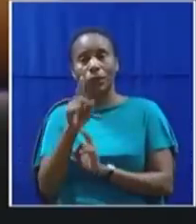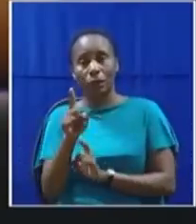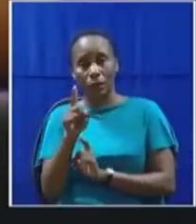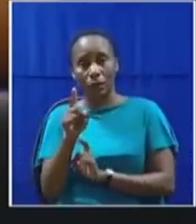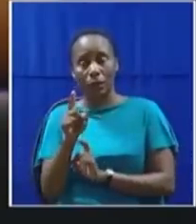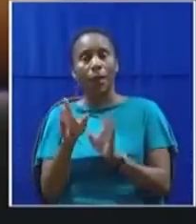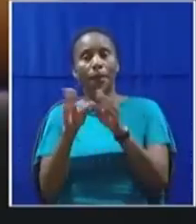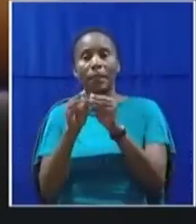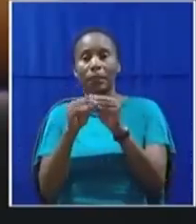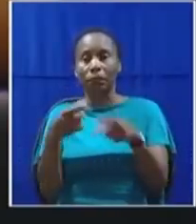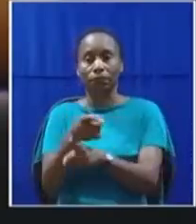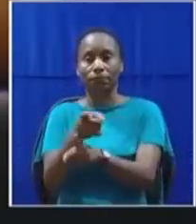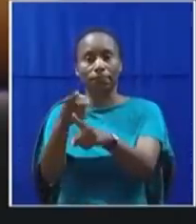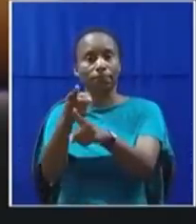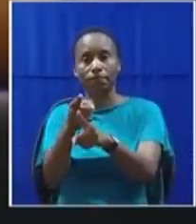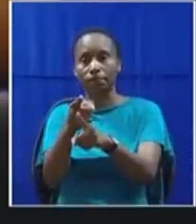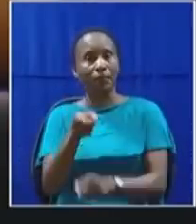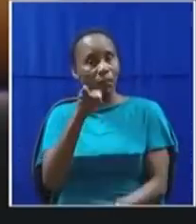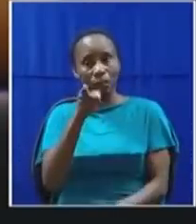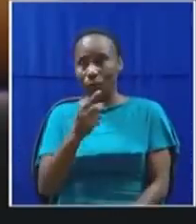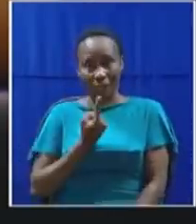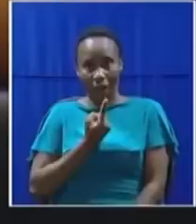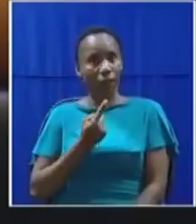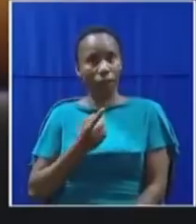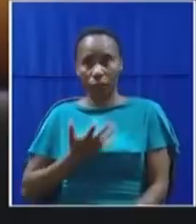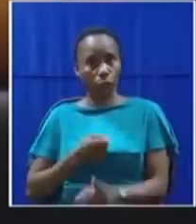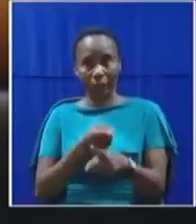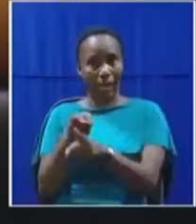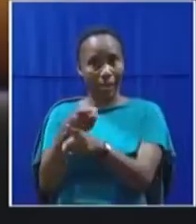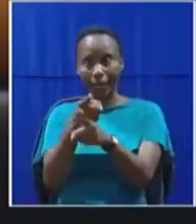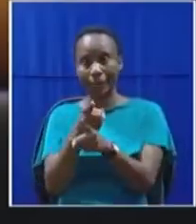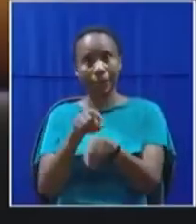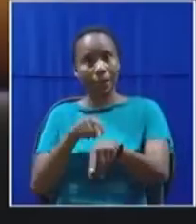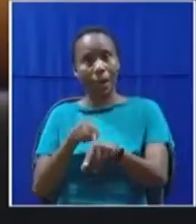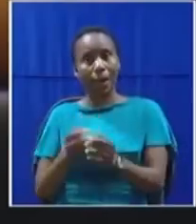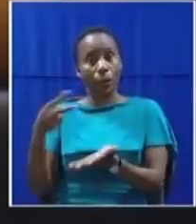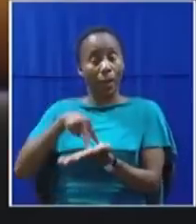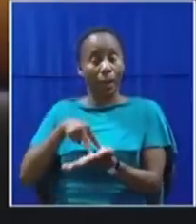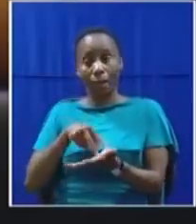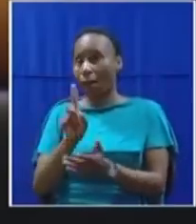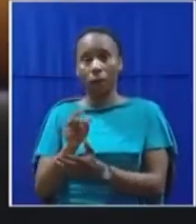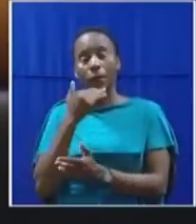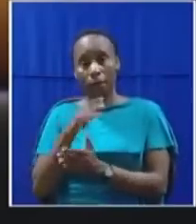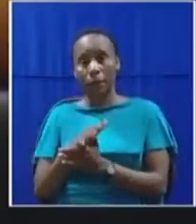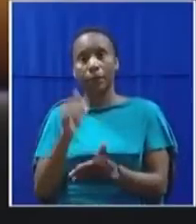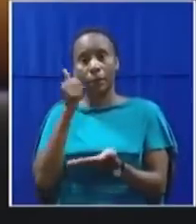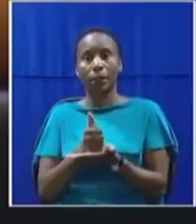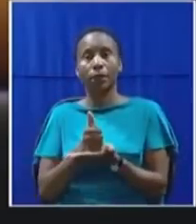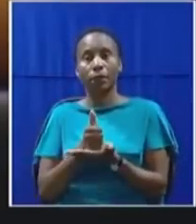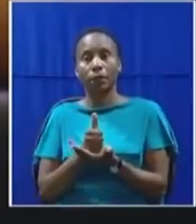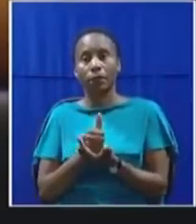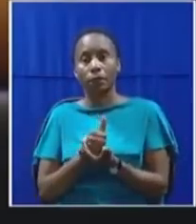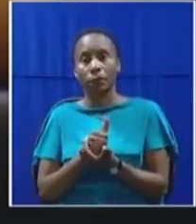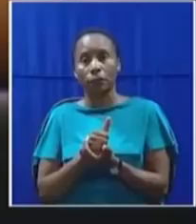meeting. You can't want to direct yourselves when you stand as a speaker. Can you please take your seat? But I didn't